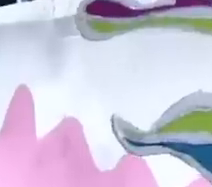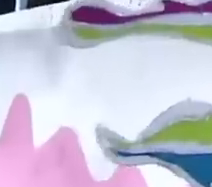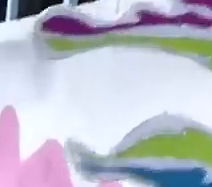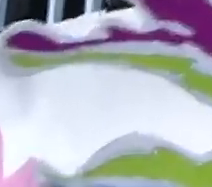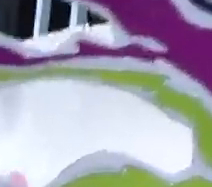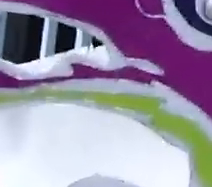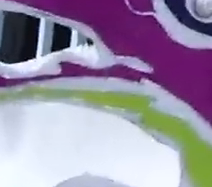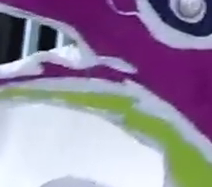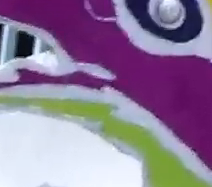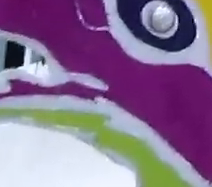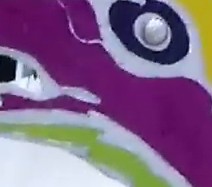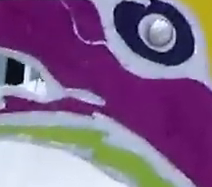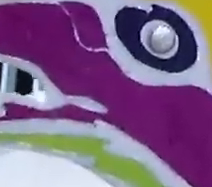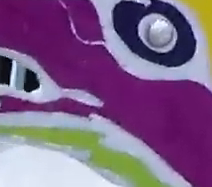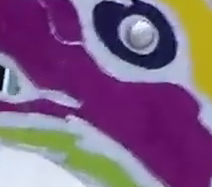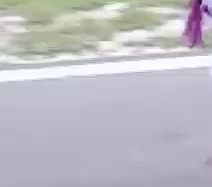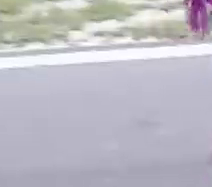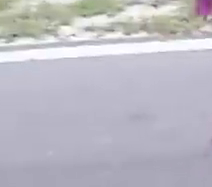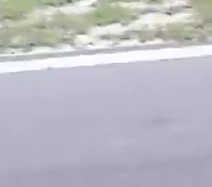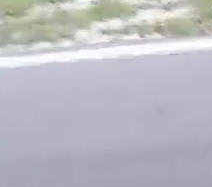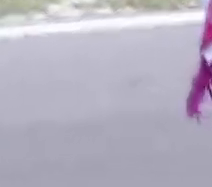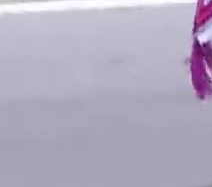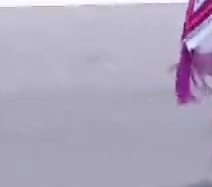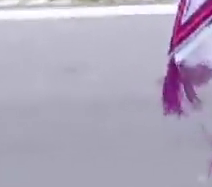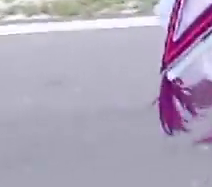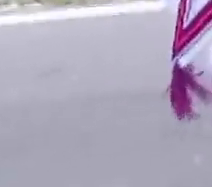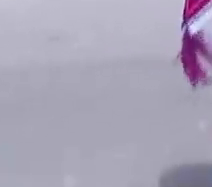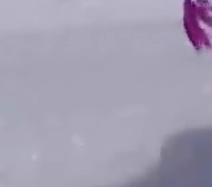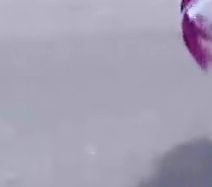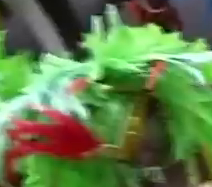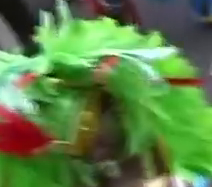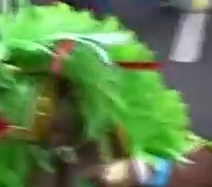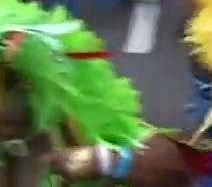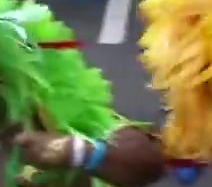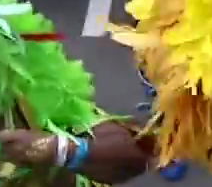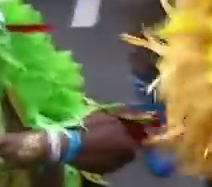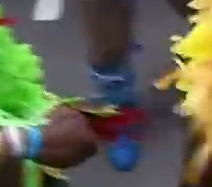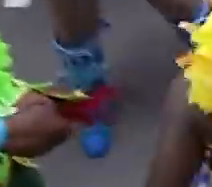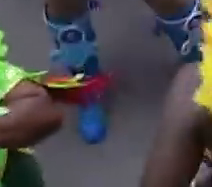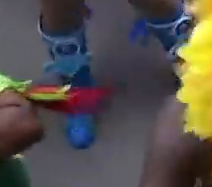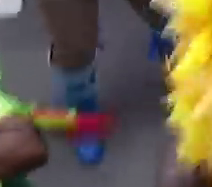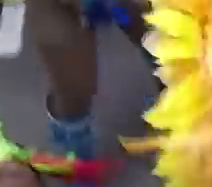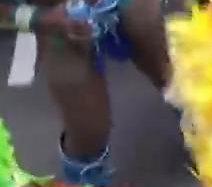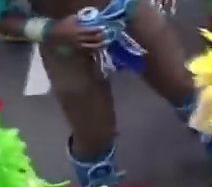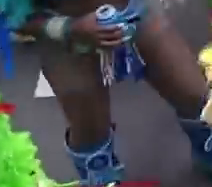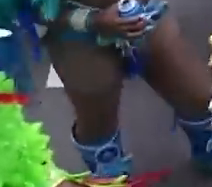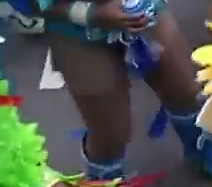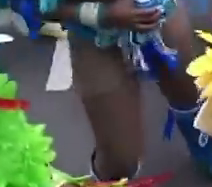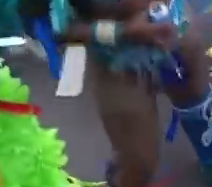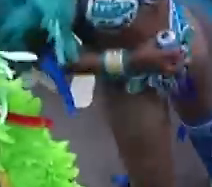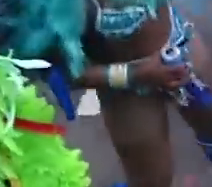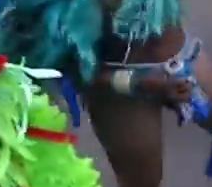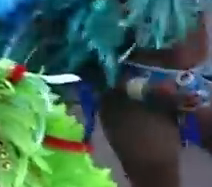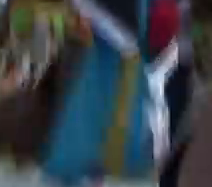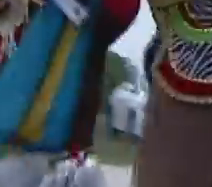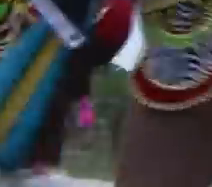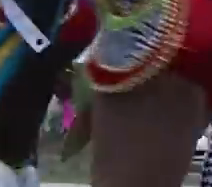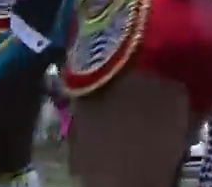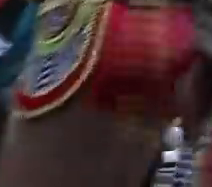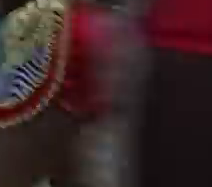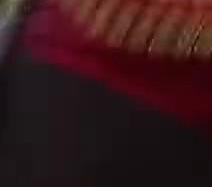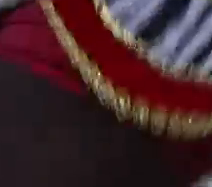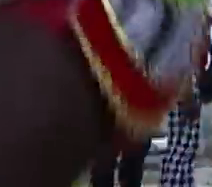And thousands flooded the streets of road fever hit the capital. The Bahamas Tonight, the weekend edition, starts now.